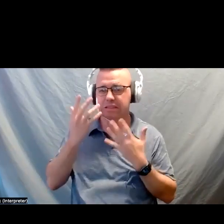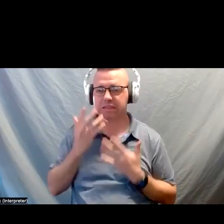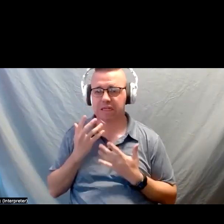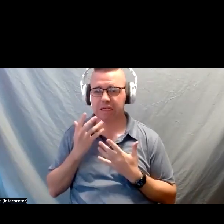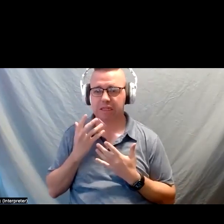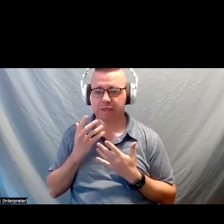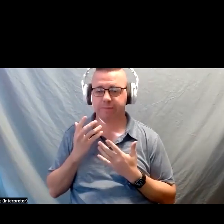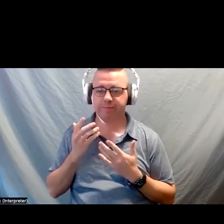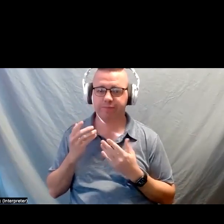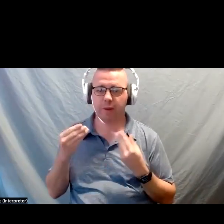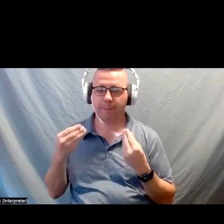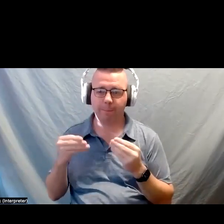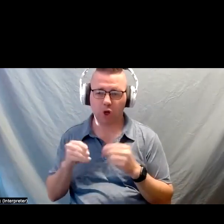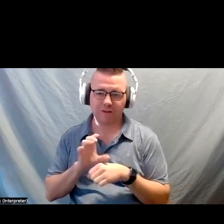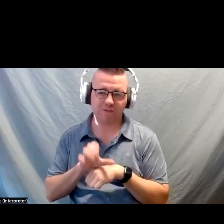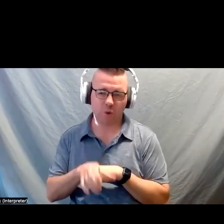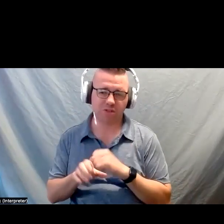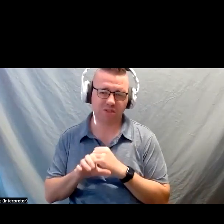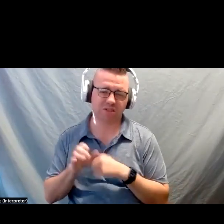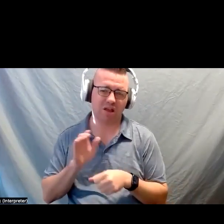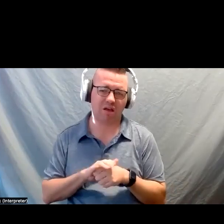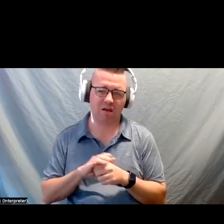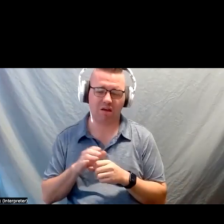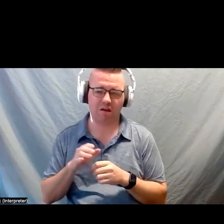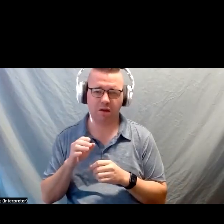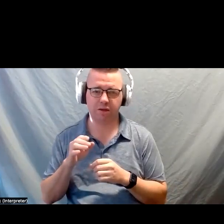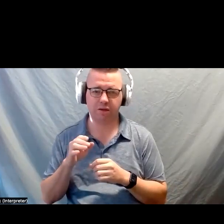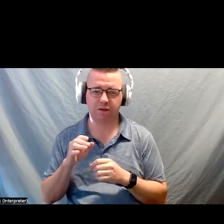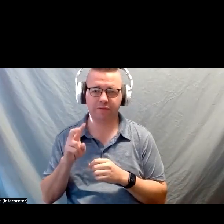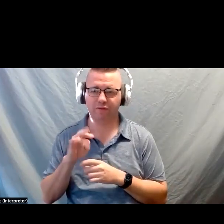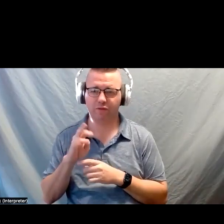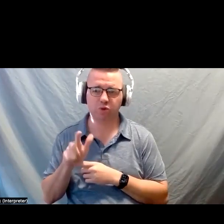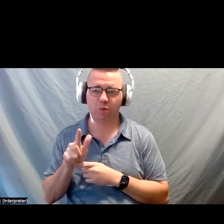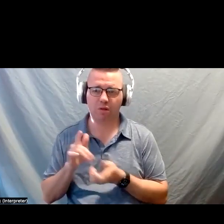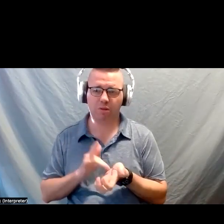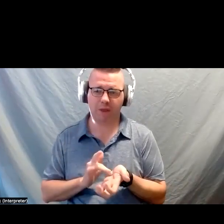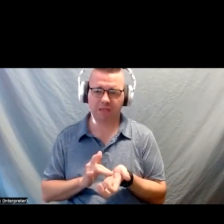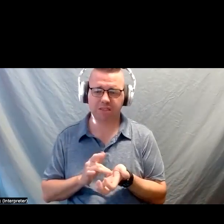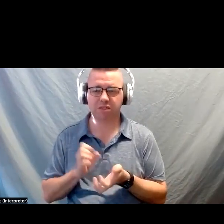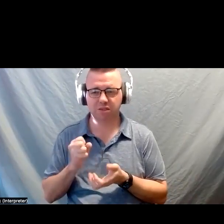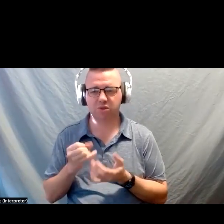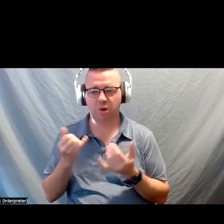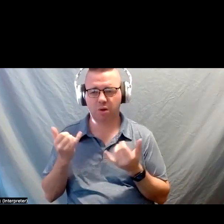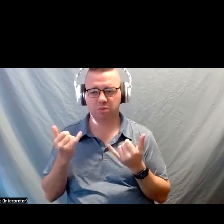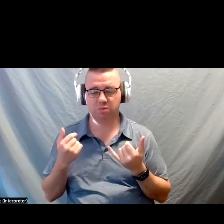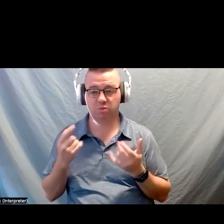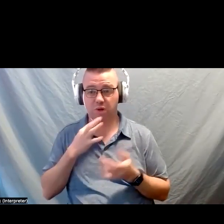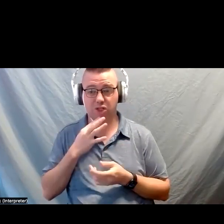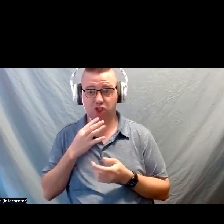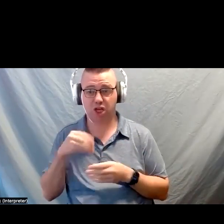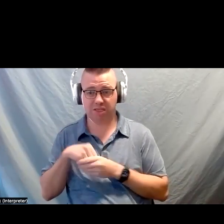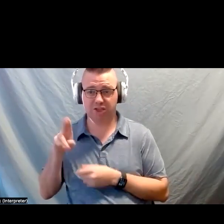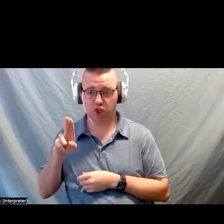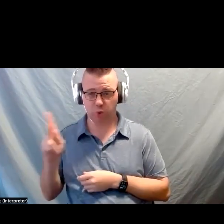sadly, market forces are being imposed on socialized medicine, as I speak in this country, in the United Kingdom.